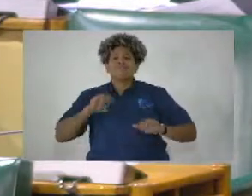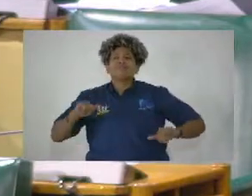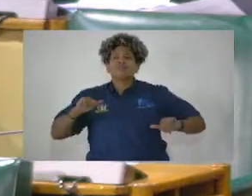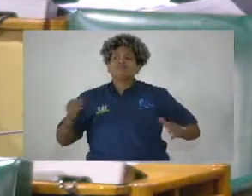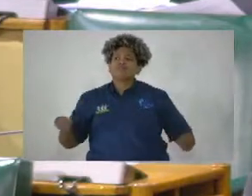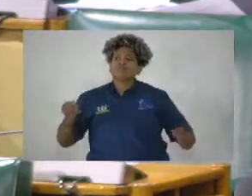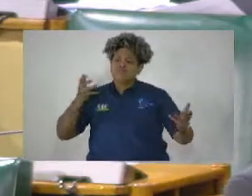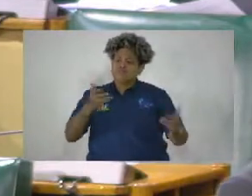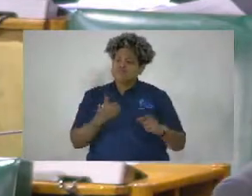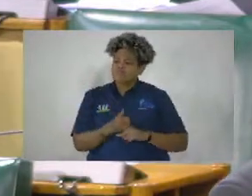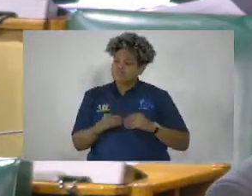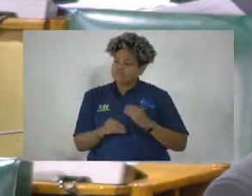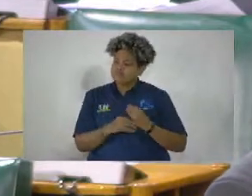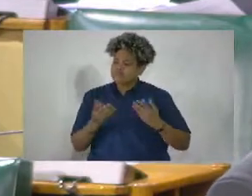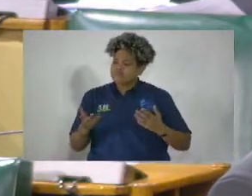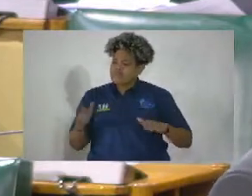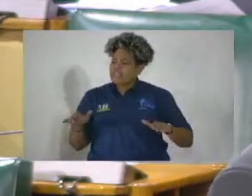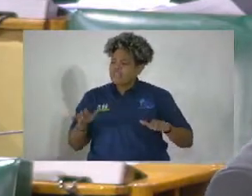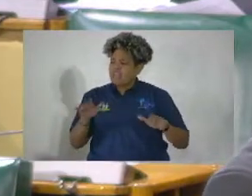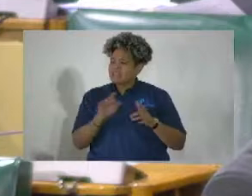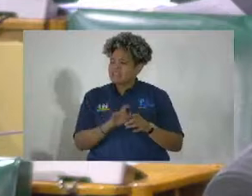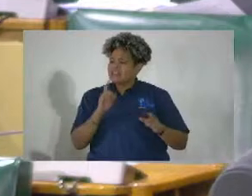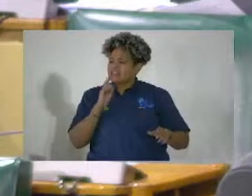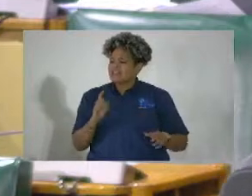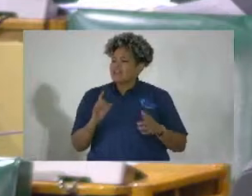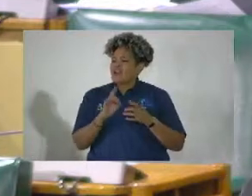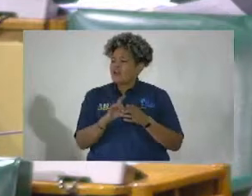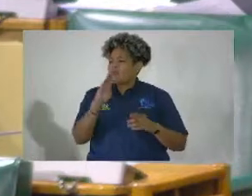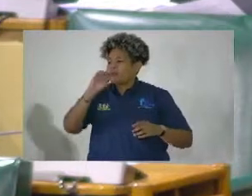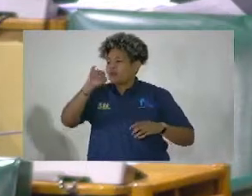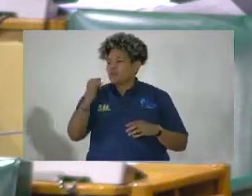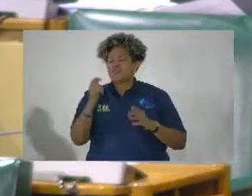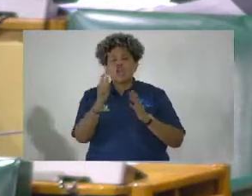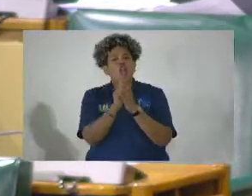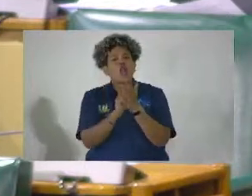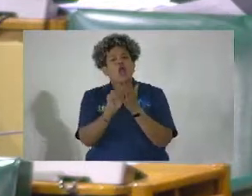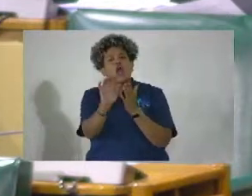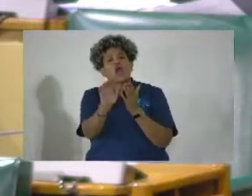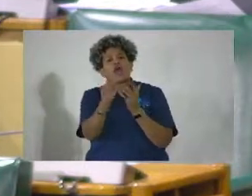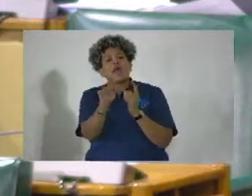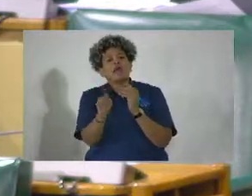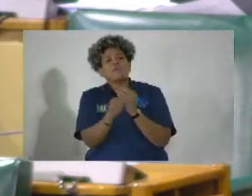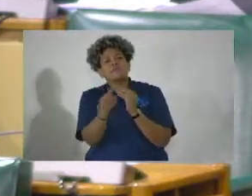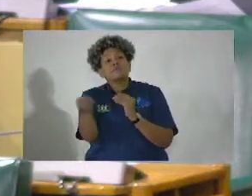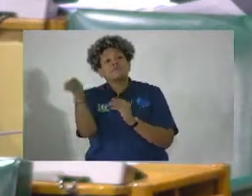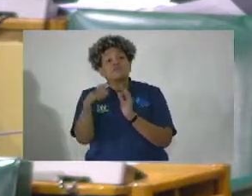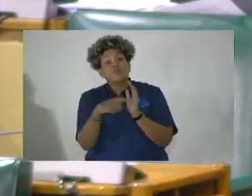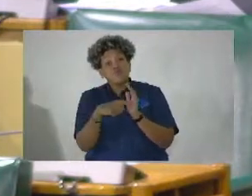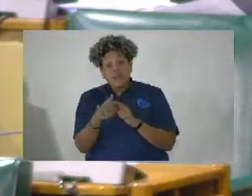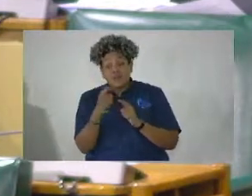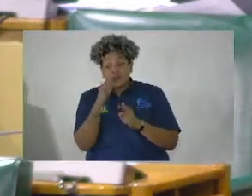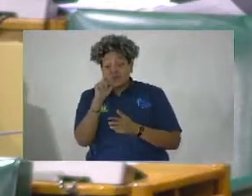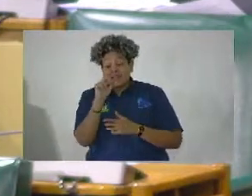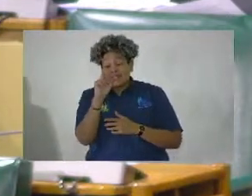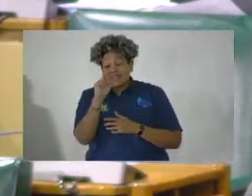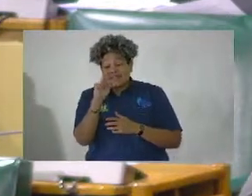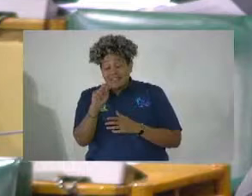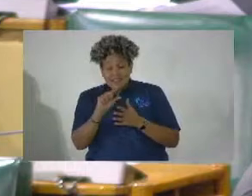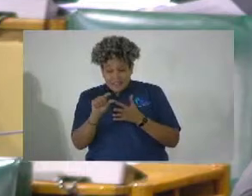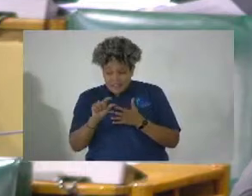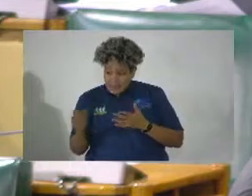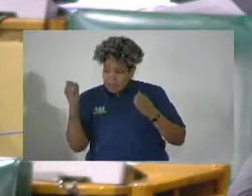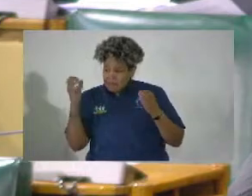of activities. I mean, in accordance with the BOJ law, they are required to dividend out of any profits they